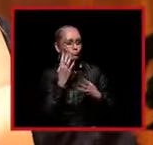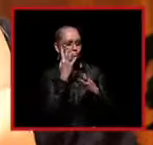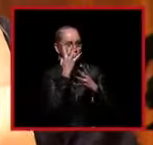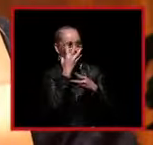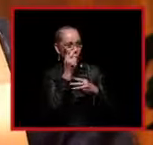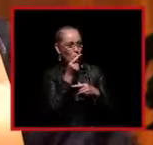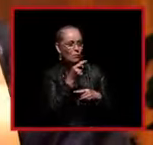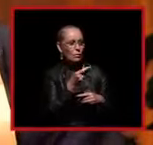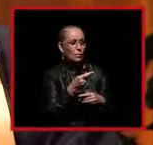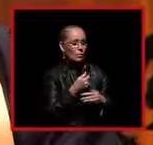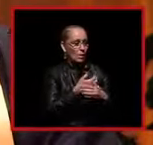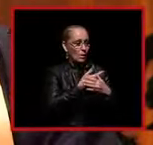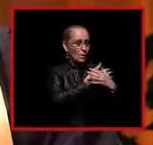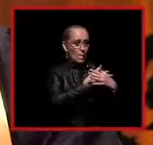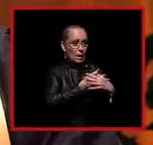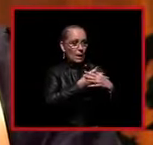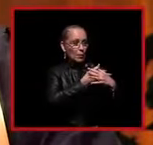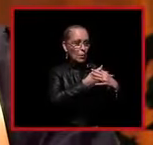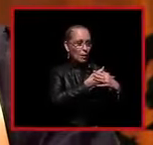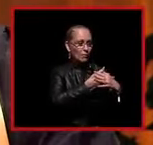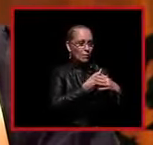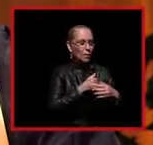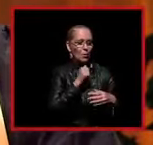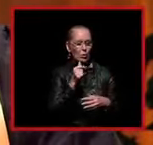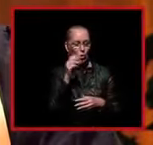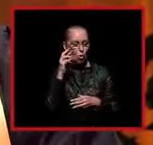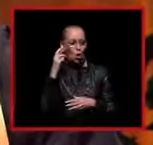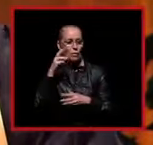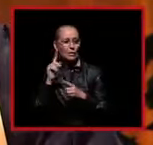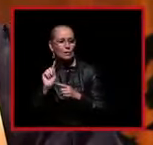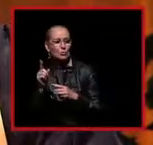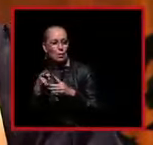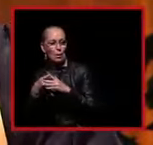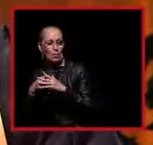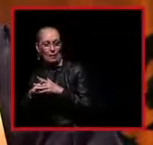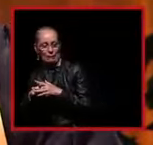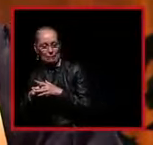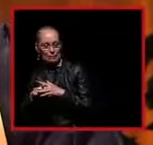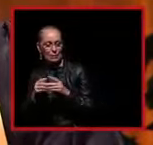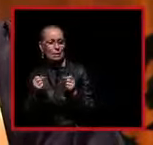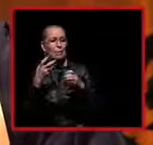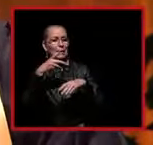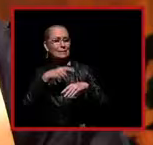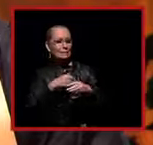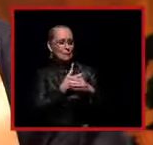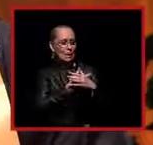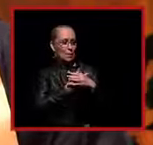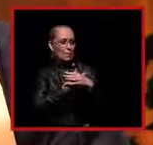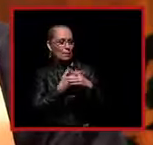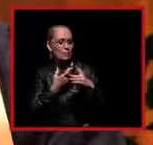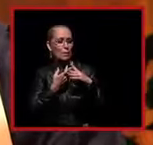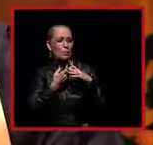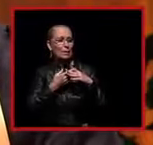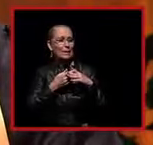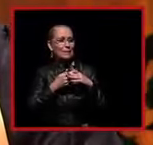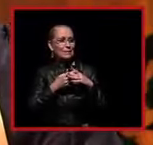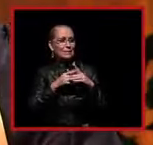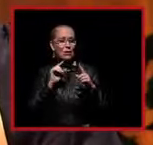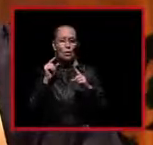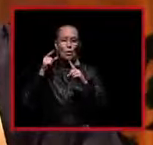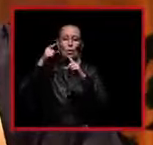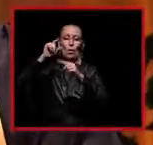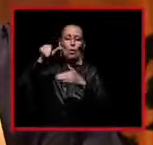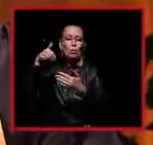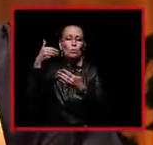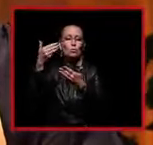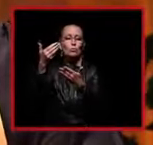butterfly, from wherever it began to flutter its wings, begins its destination towards Mexico. No one knows its personal experience through that long